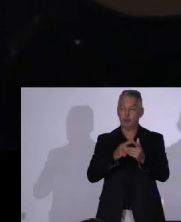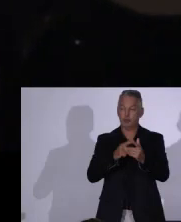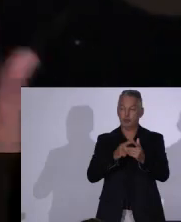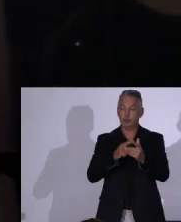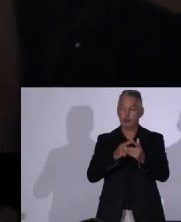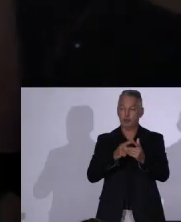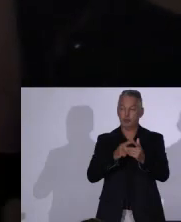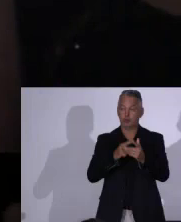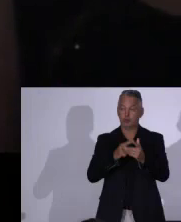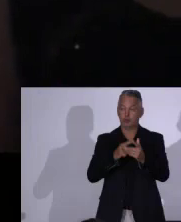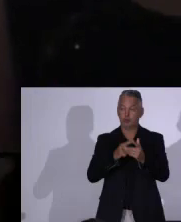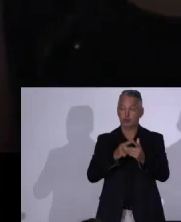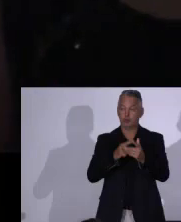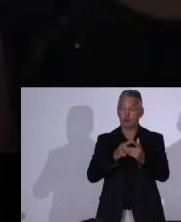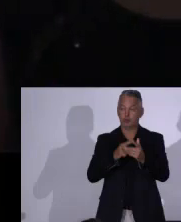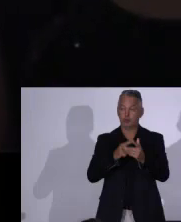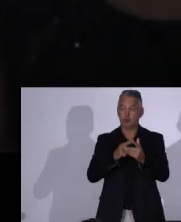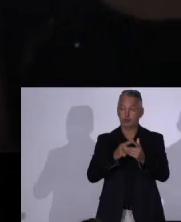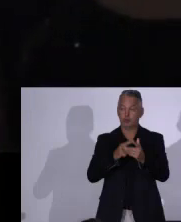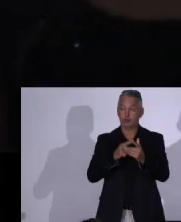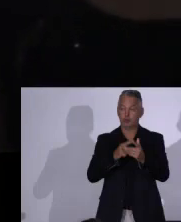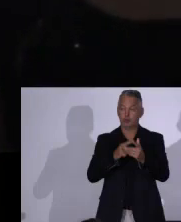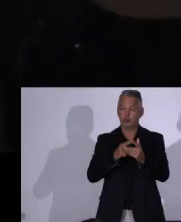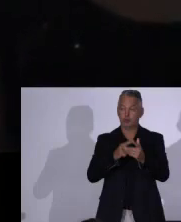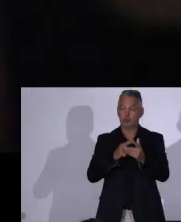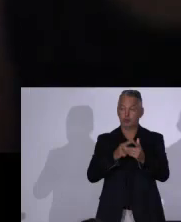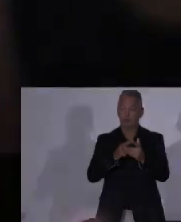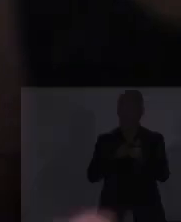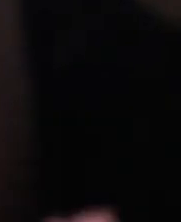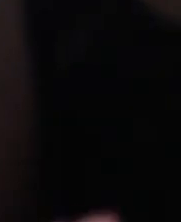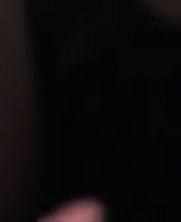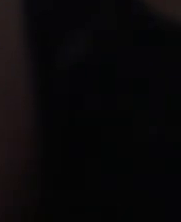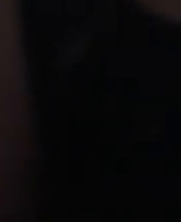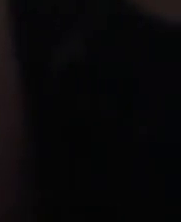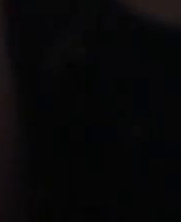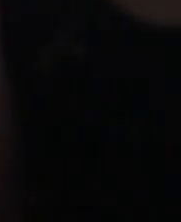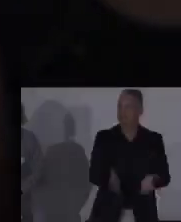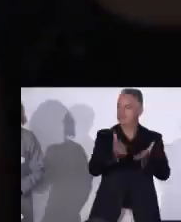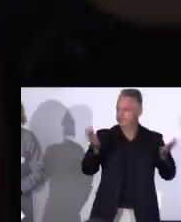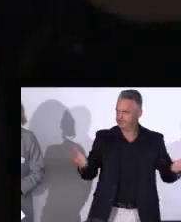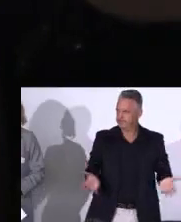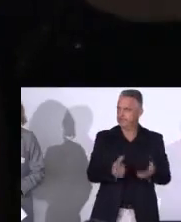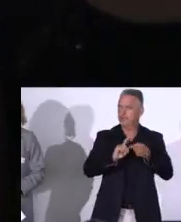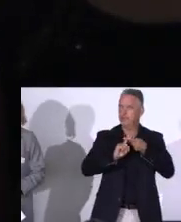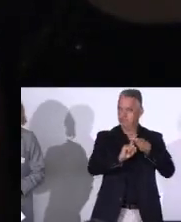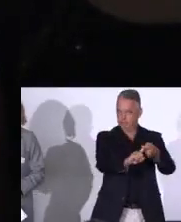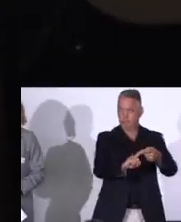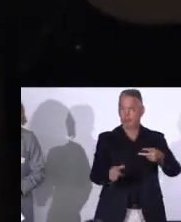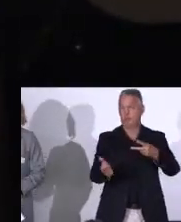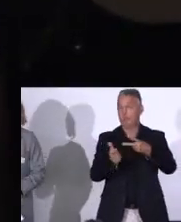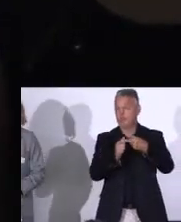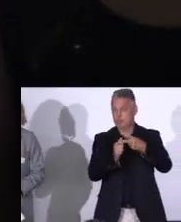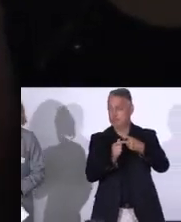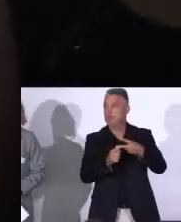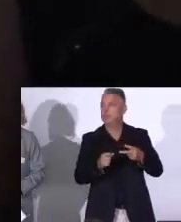of all, sustaining and supporting the sector to continue its endeavours, but more importantly is